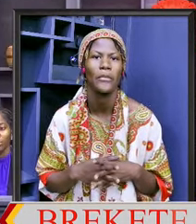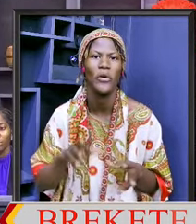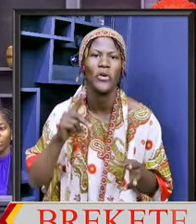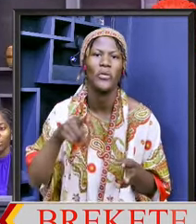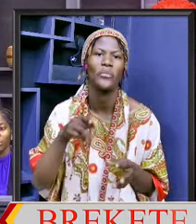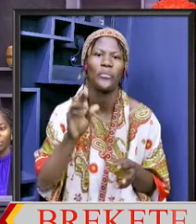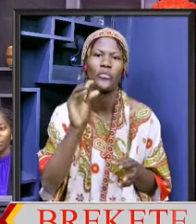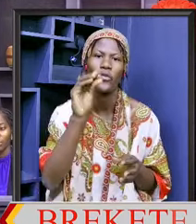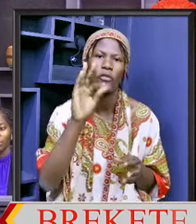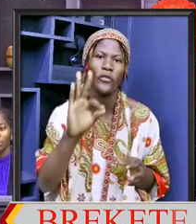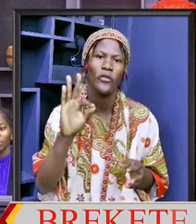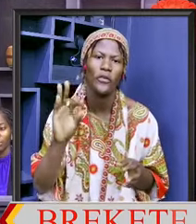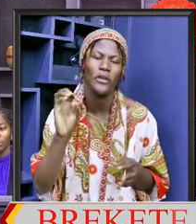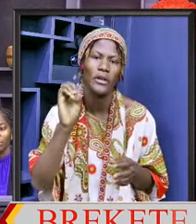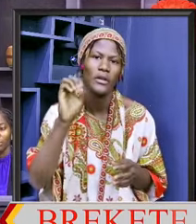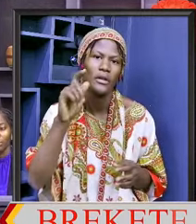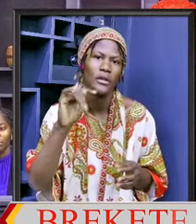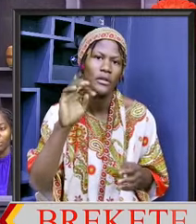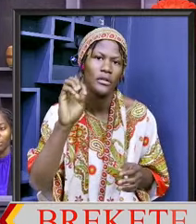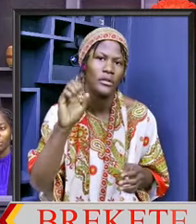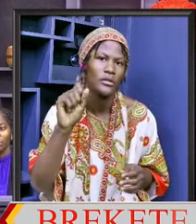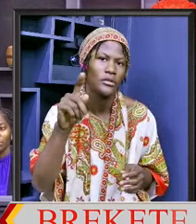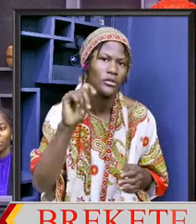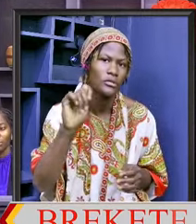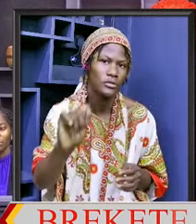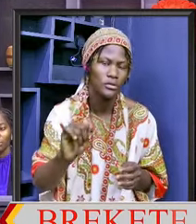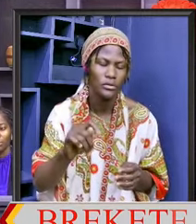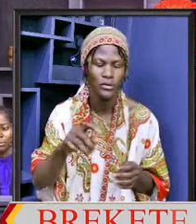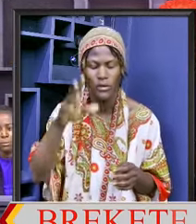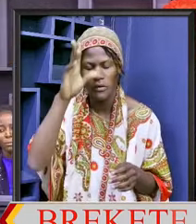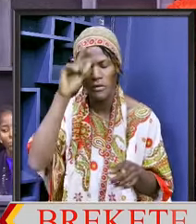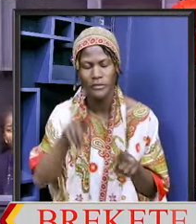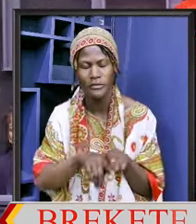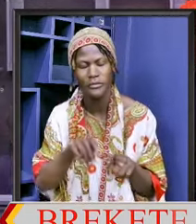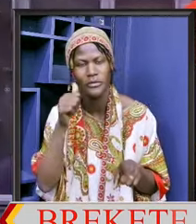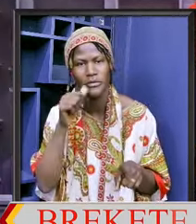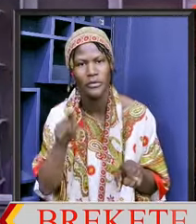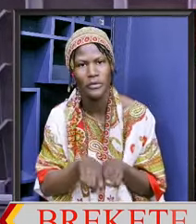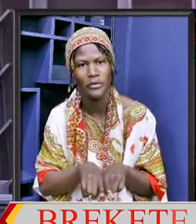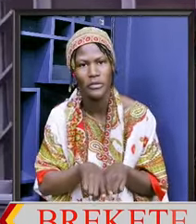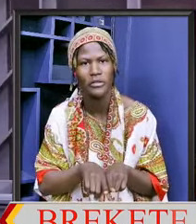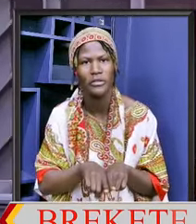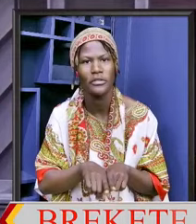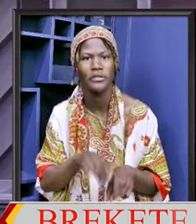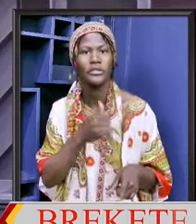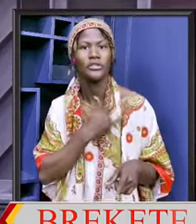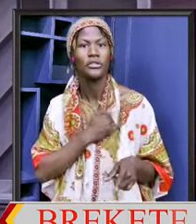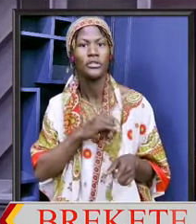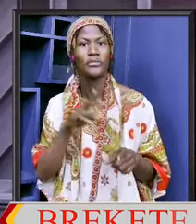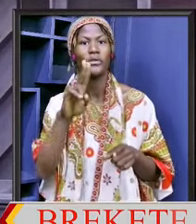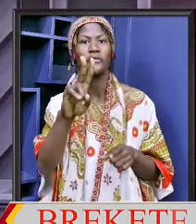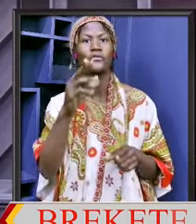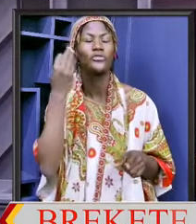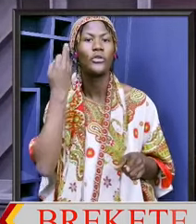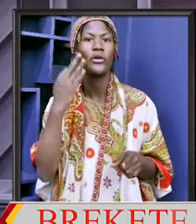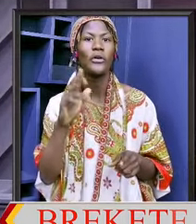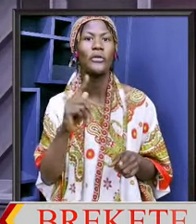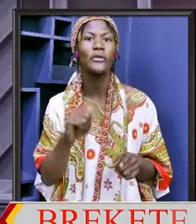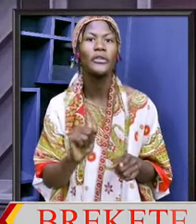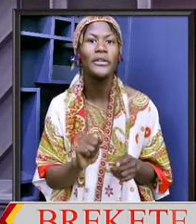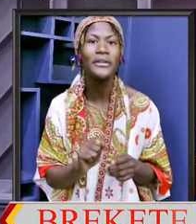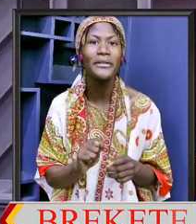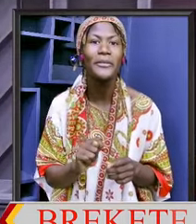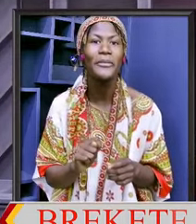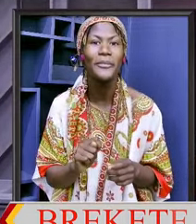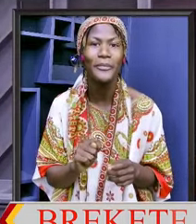Prophetess for Papa here. Husband and wife go for prayer. She bath two of them. Prophetess bath the husband. She